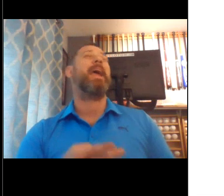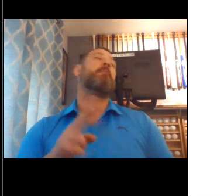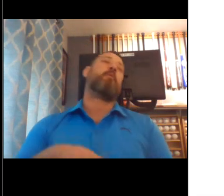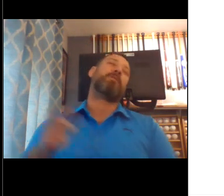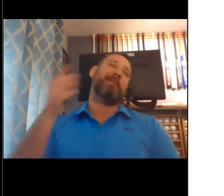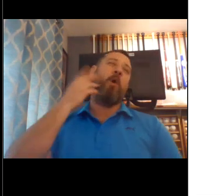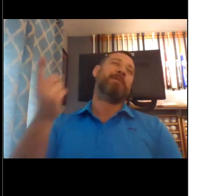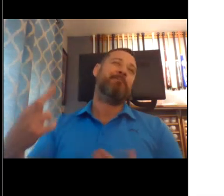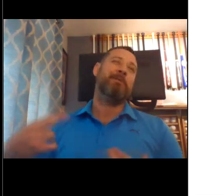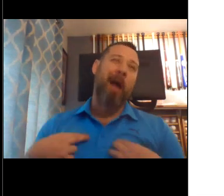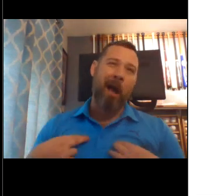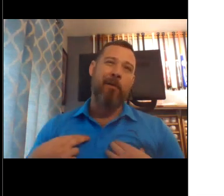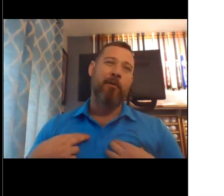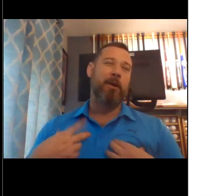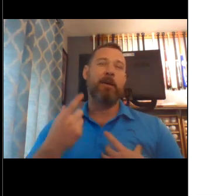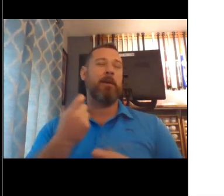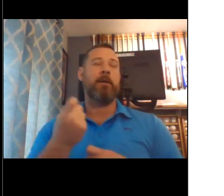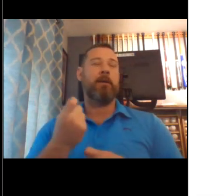you go.